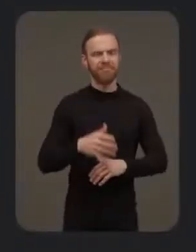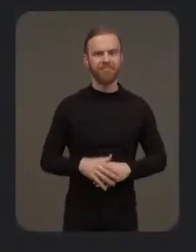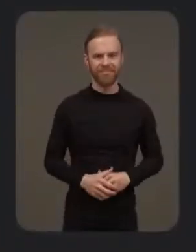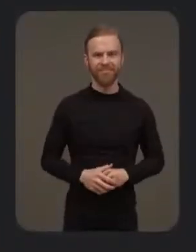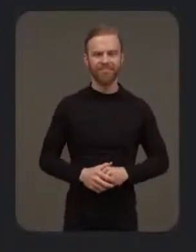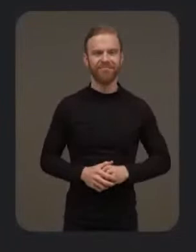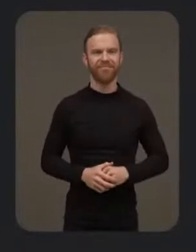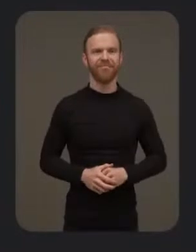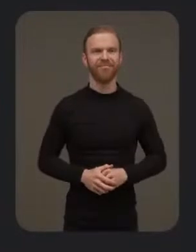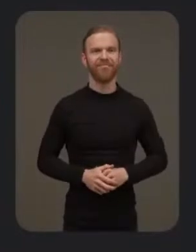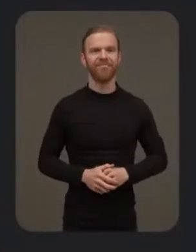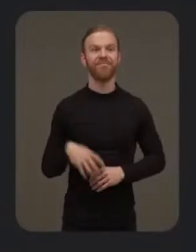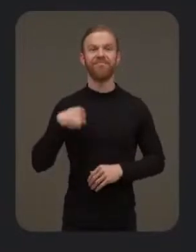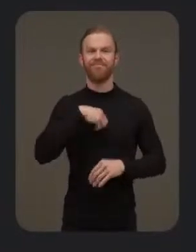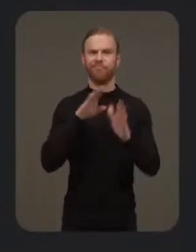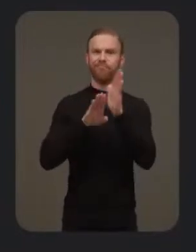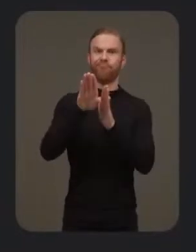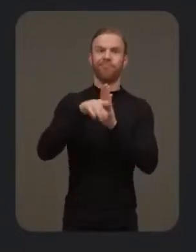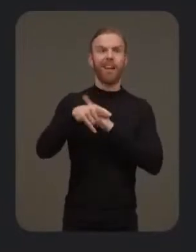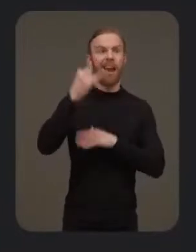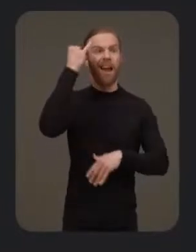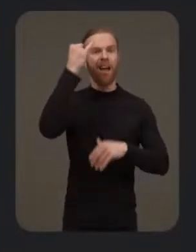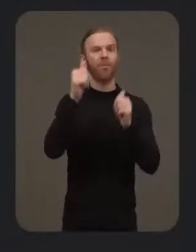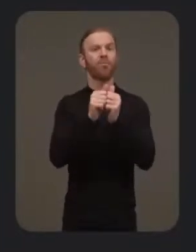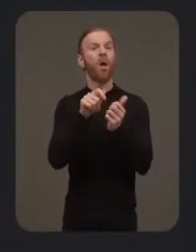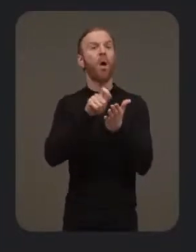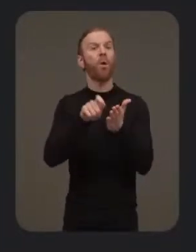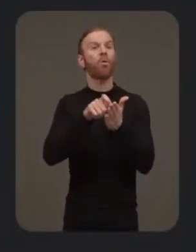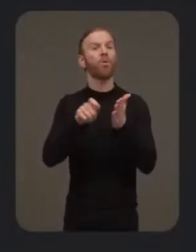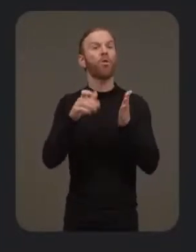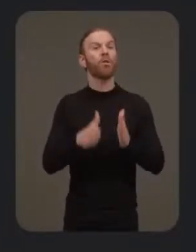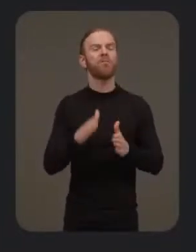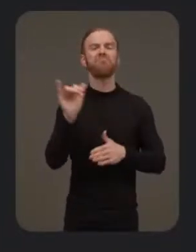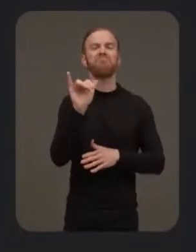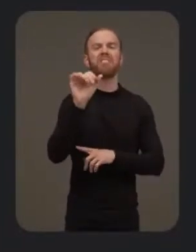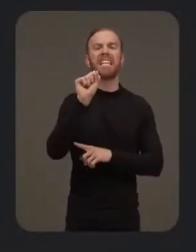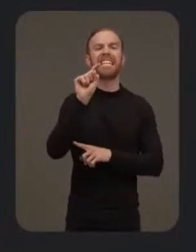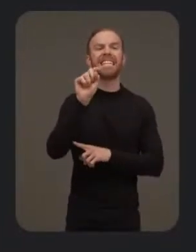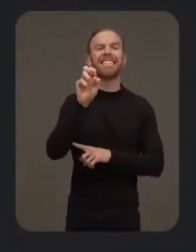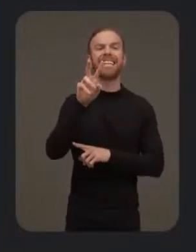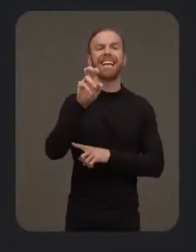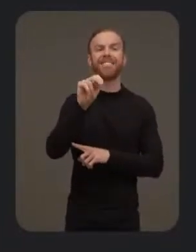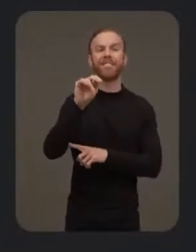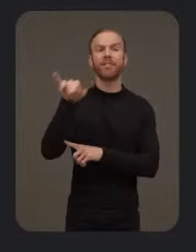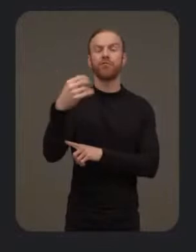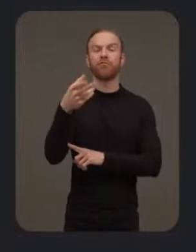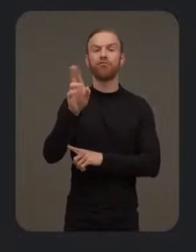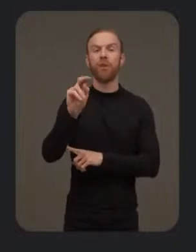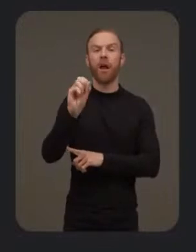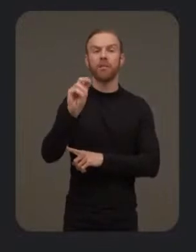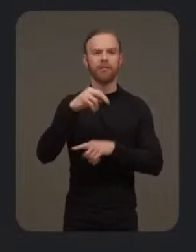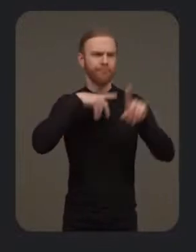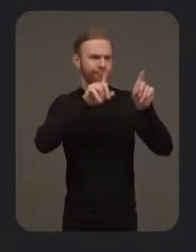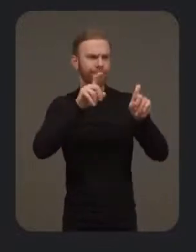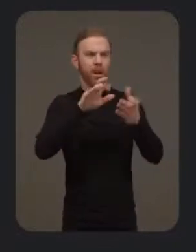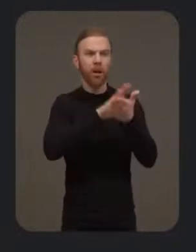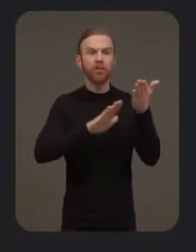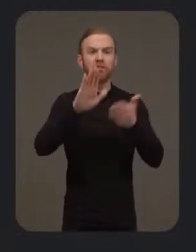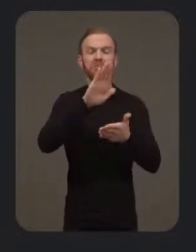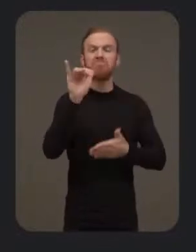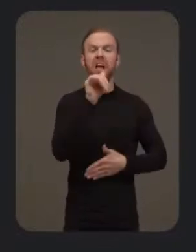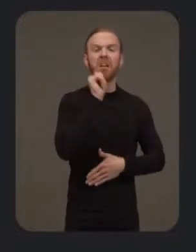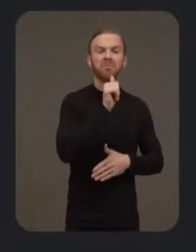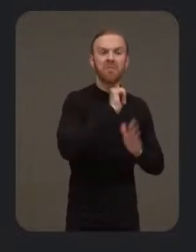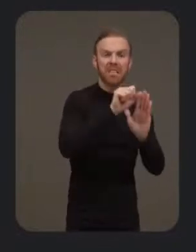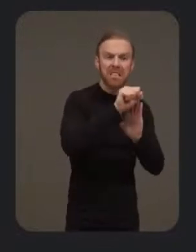it. We've been developing this idea with authors like Stephen Johnson and testing it at universities like